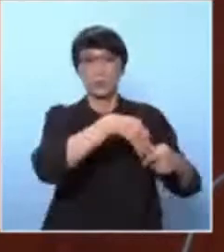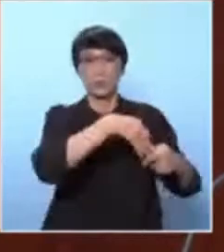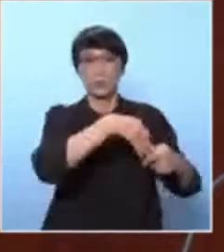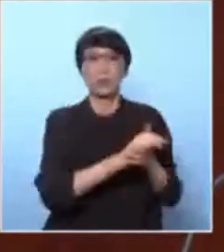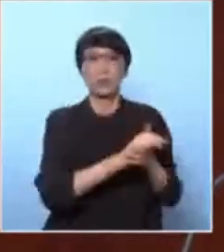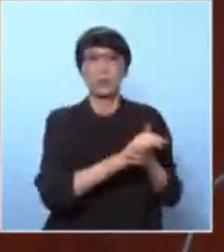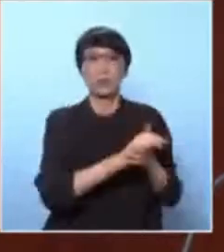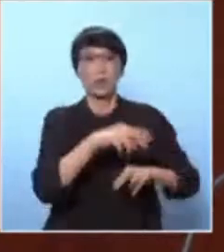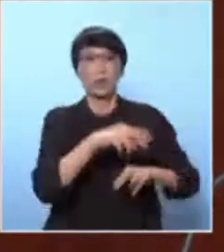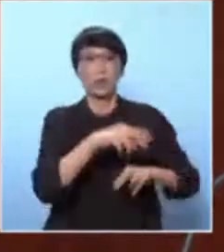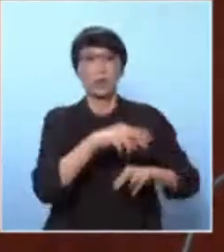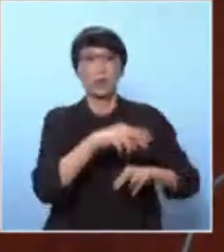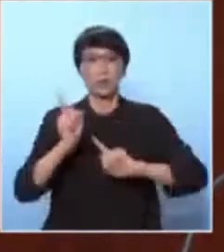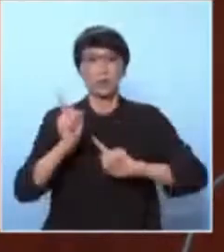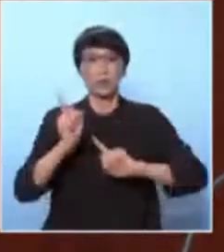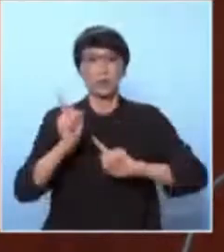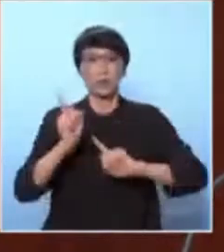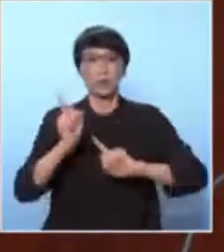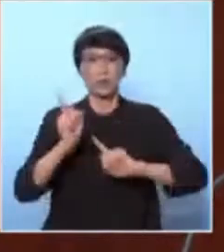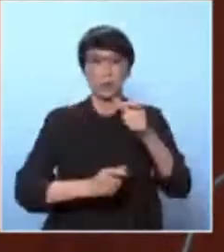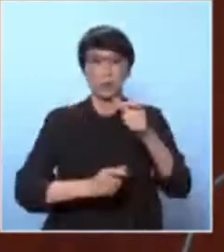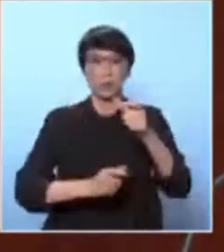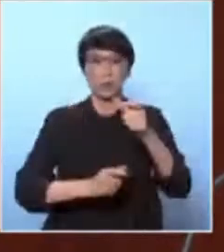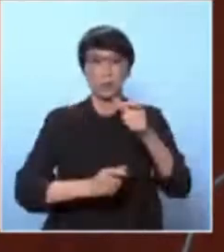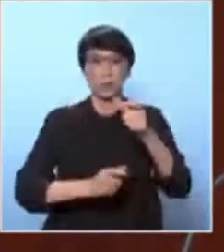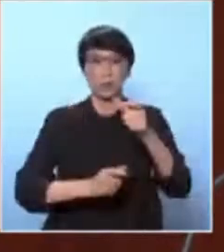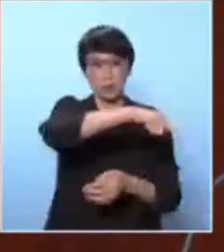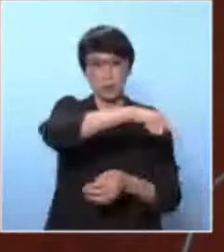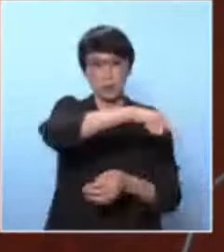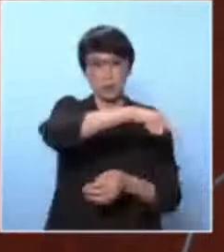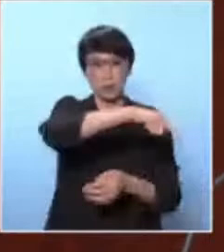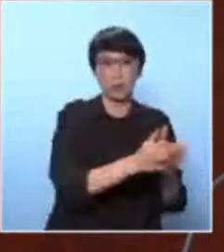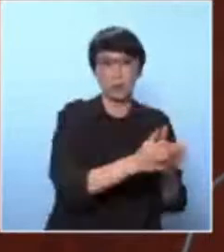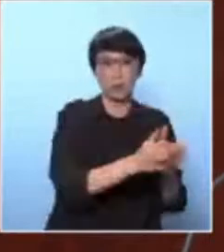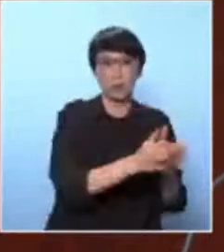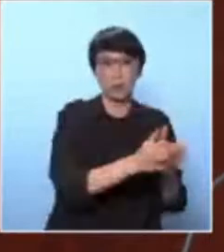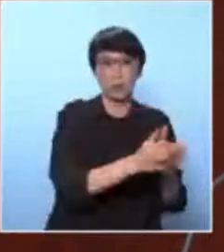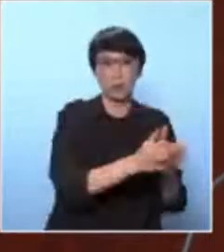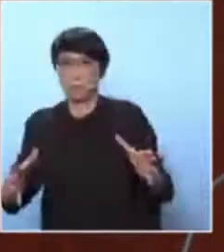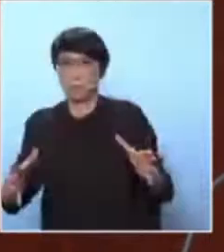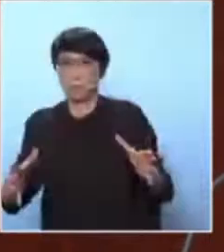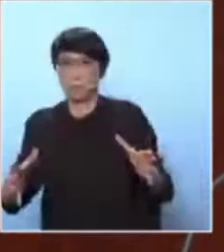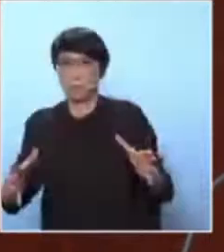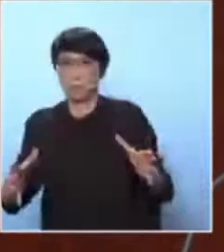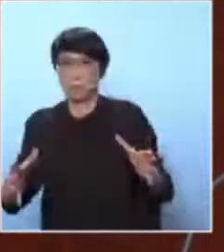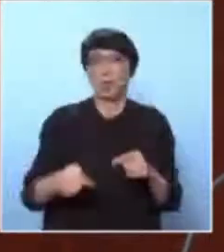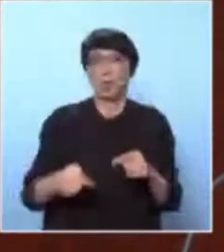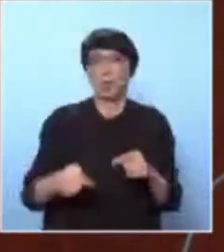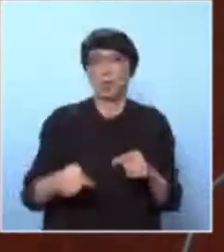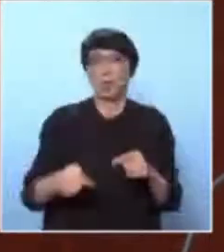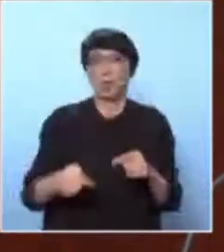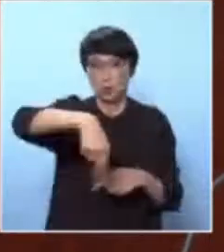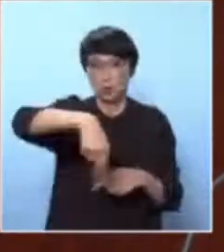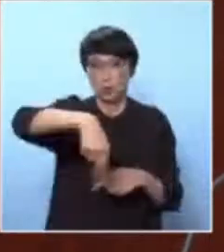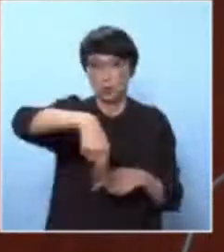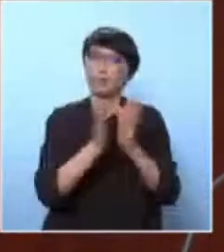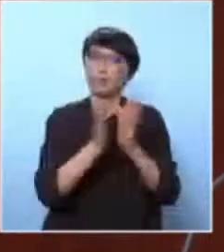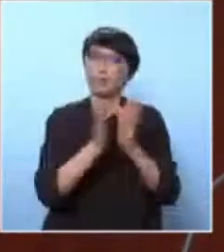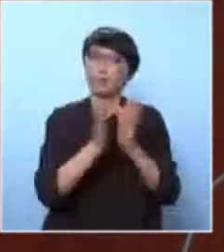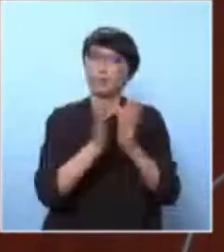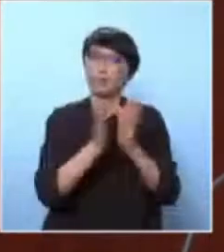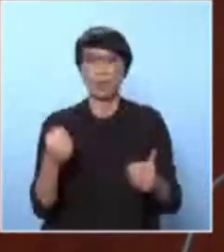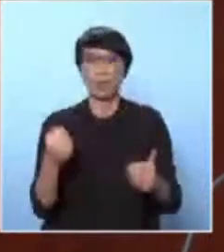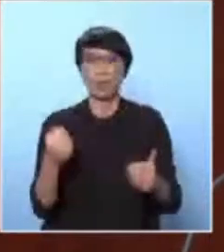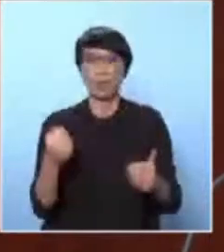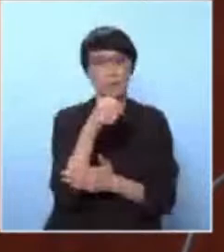for arbitration to be seated in Hong Kong from Qianhai, Shenzhen, and pilots free trade zones in the mainland to the whole GBA. We will